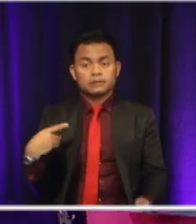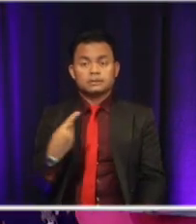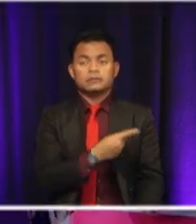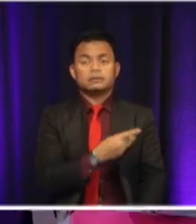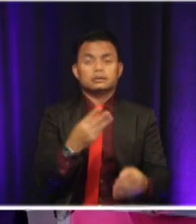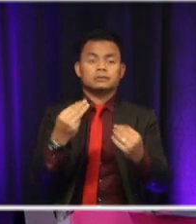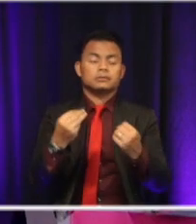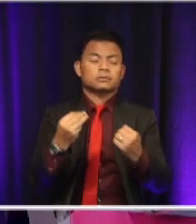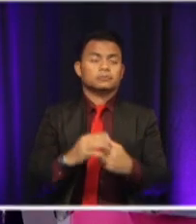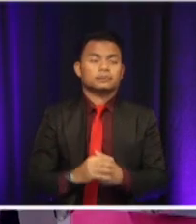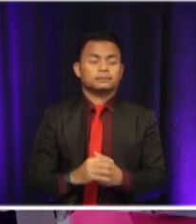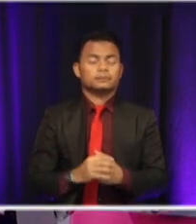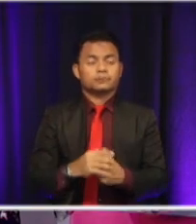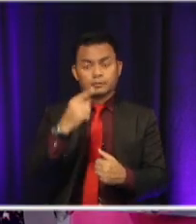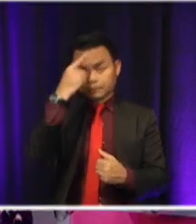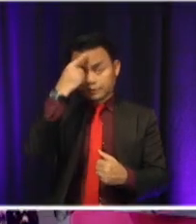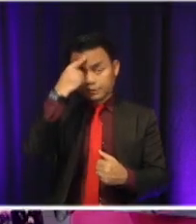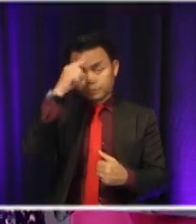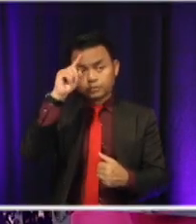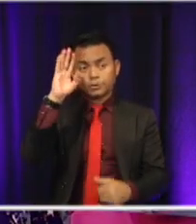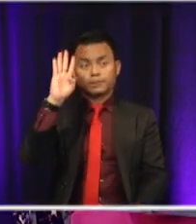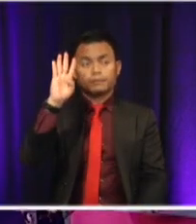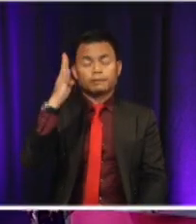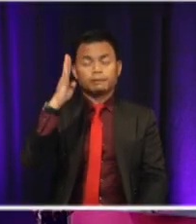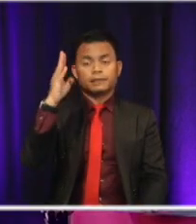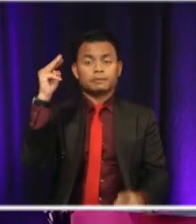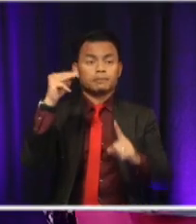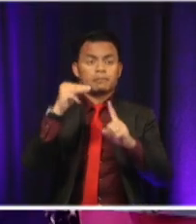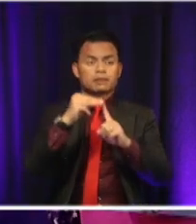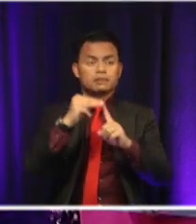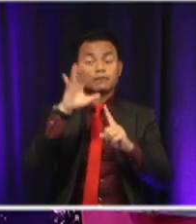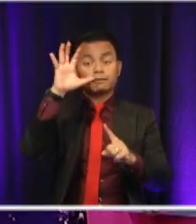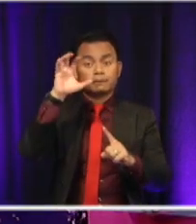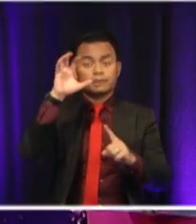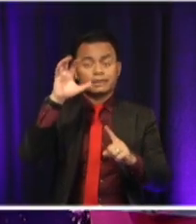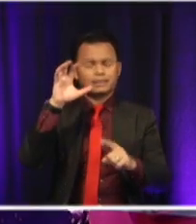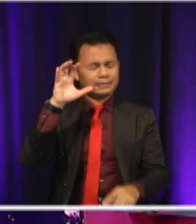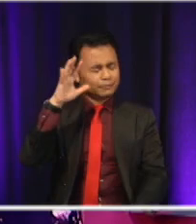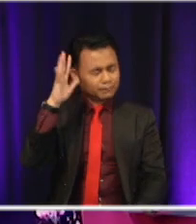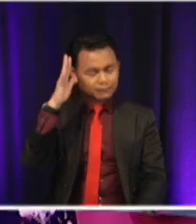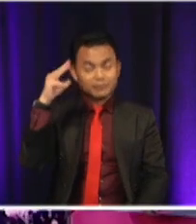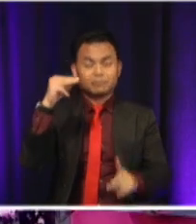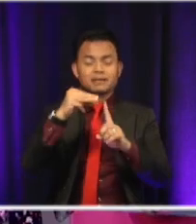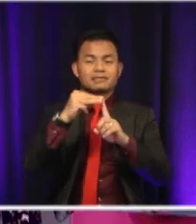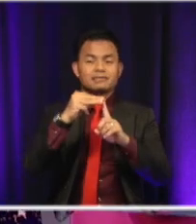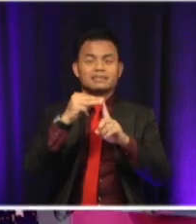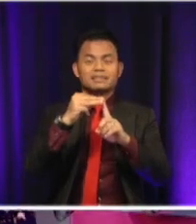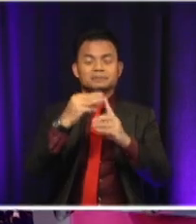15 marks, you have been given this passage. It comes from either one of the short stories or one of